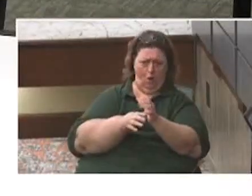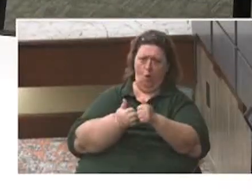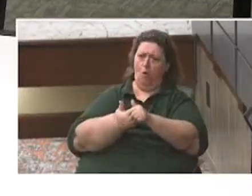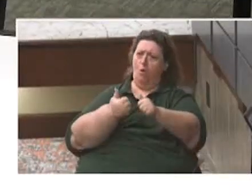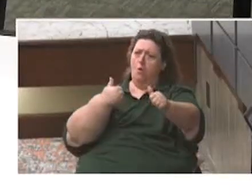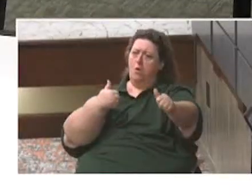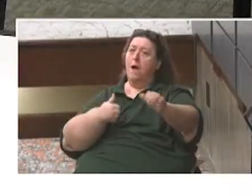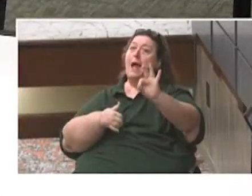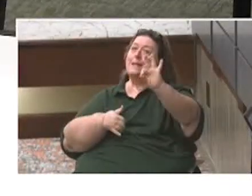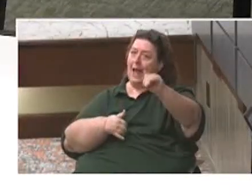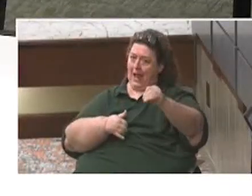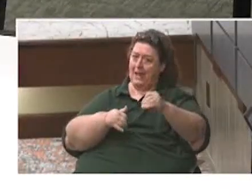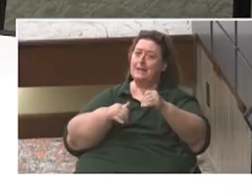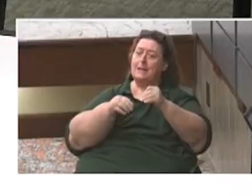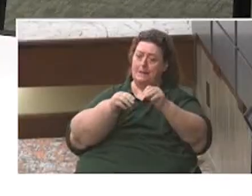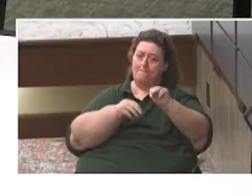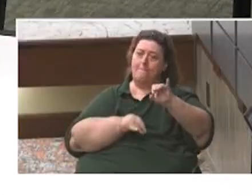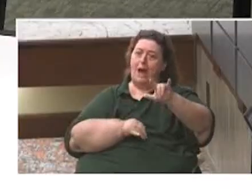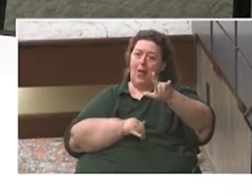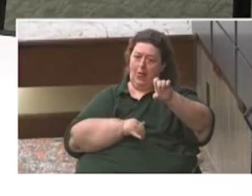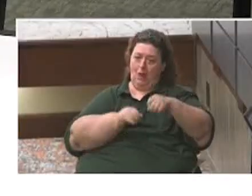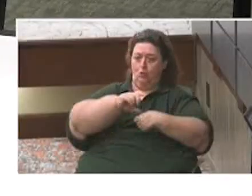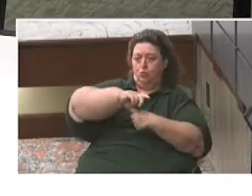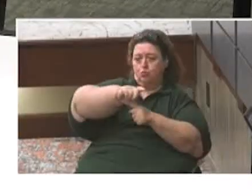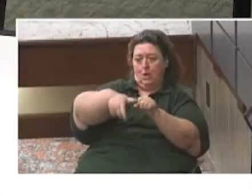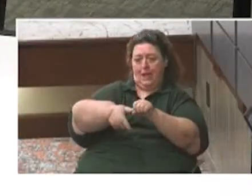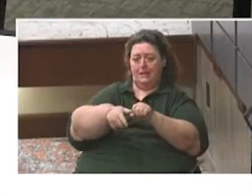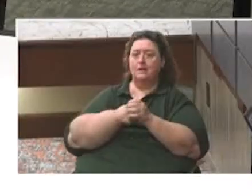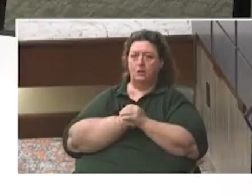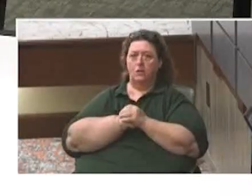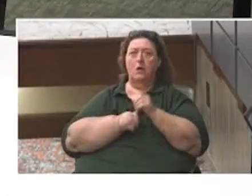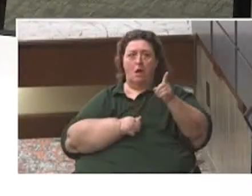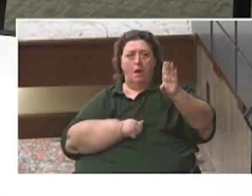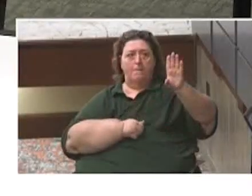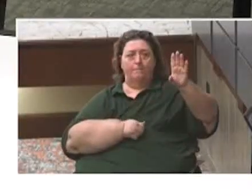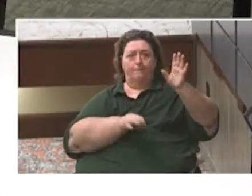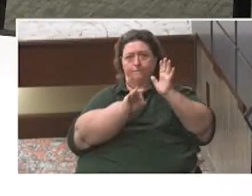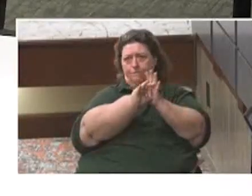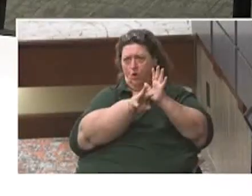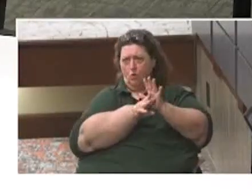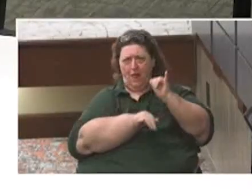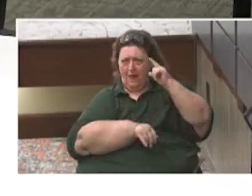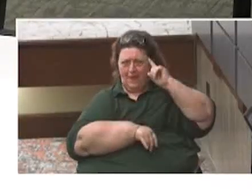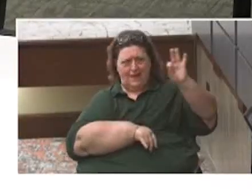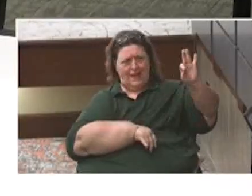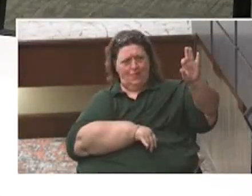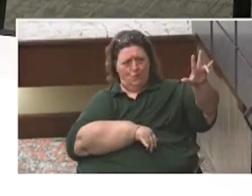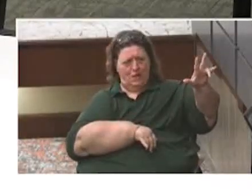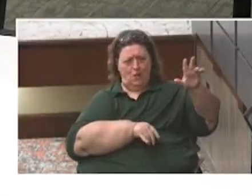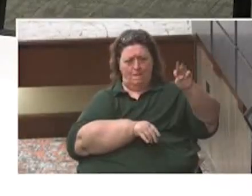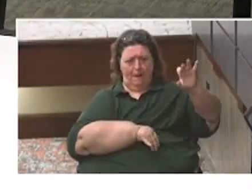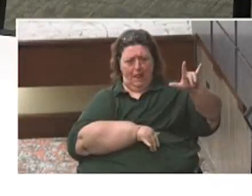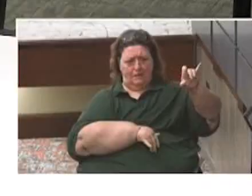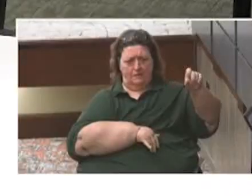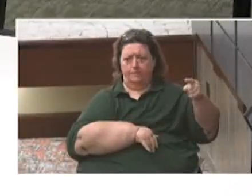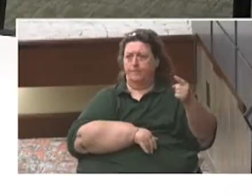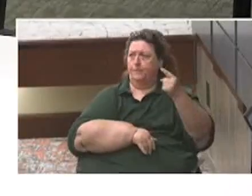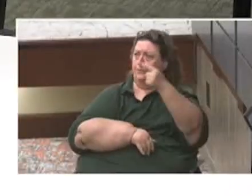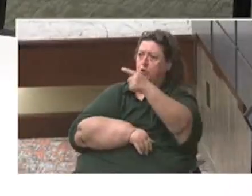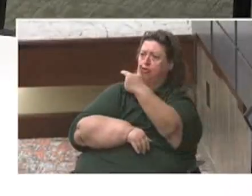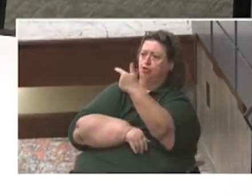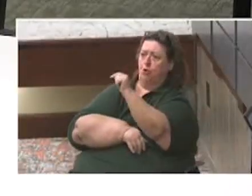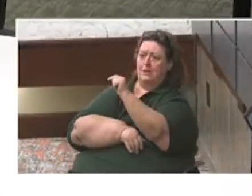90-mile radius. Right. So we bump Fort Worth like 93 miles, and then even